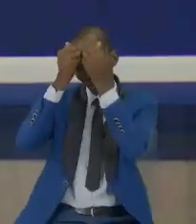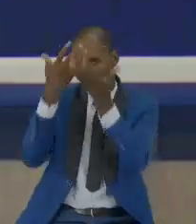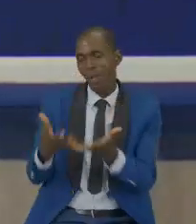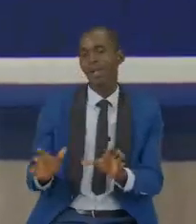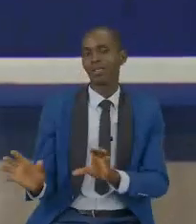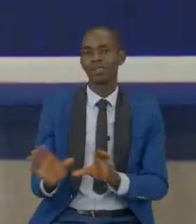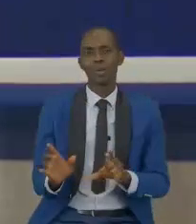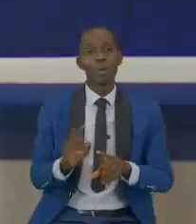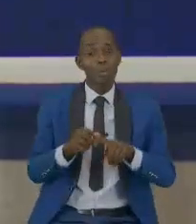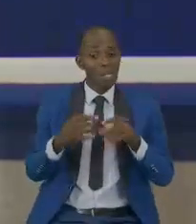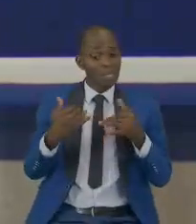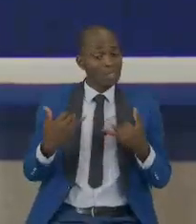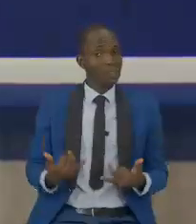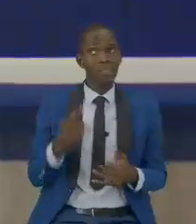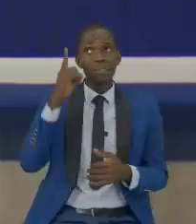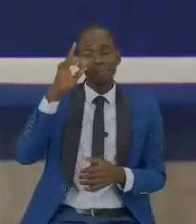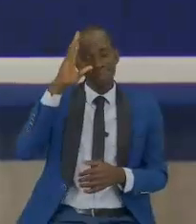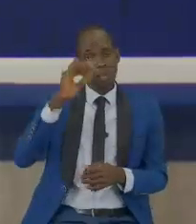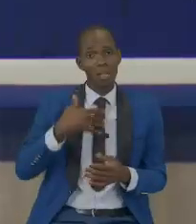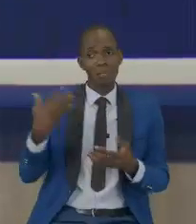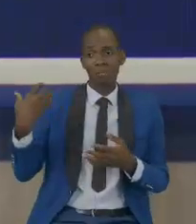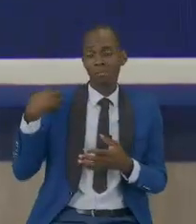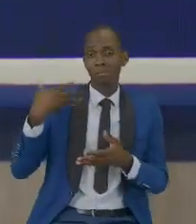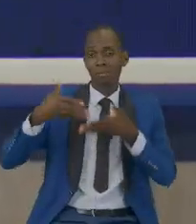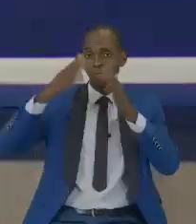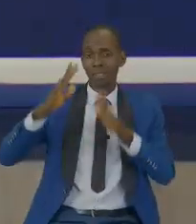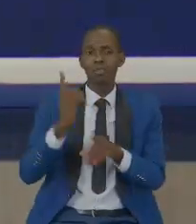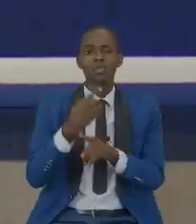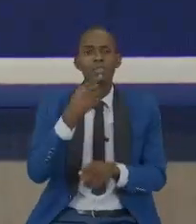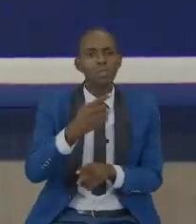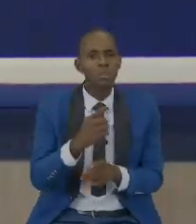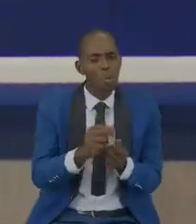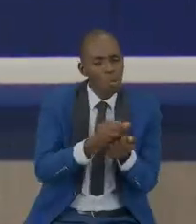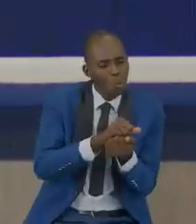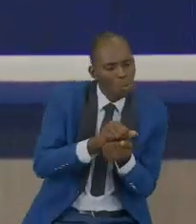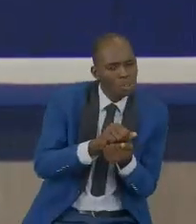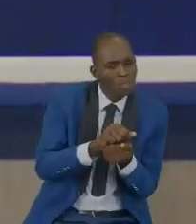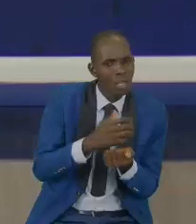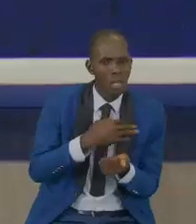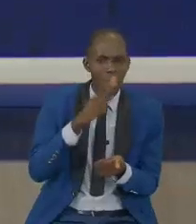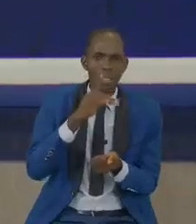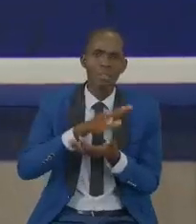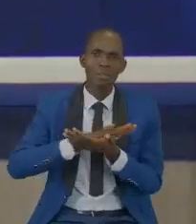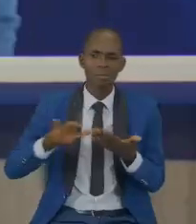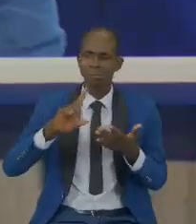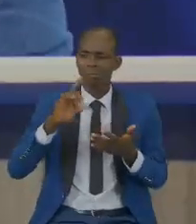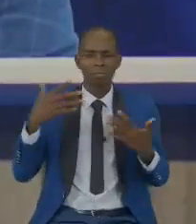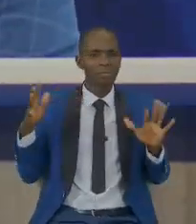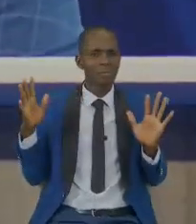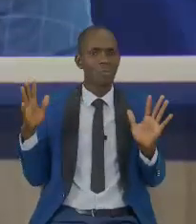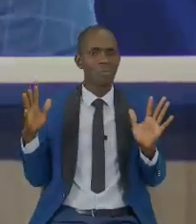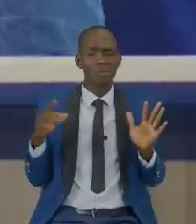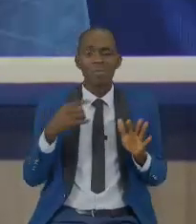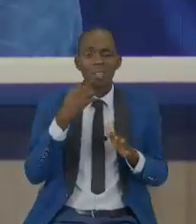when he says to thee, wash and be thou clean. Wash and be thou clean. That's all he